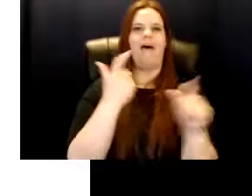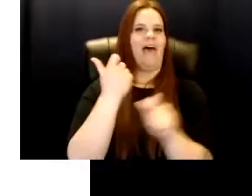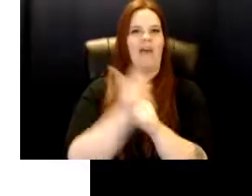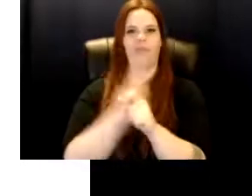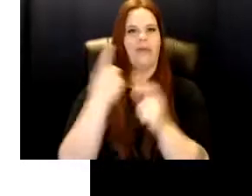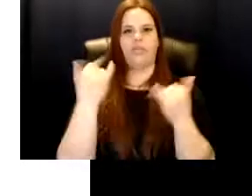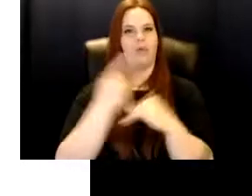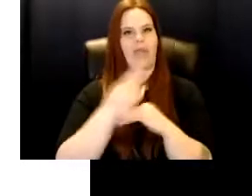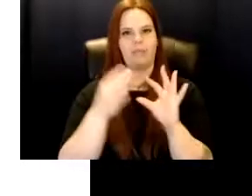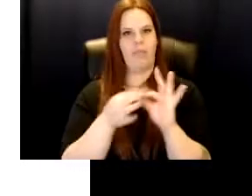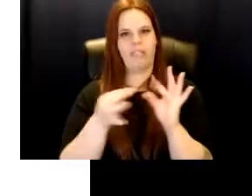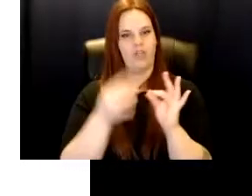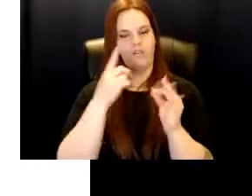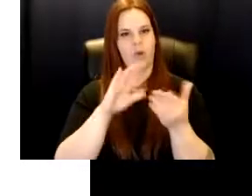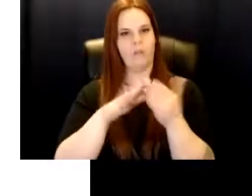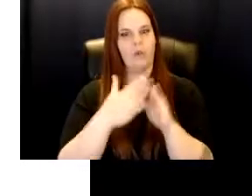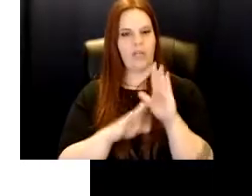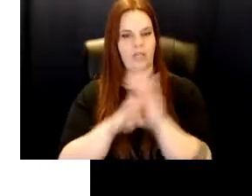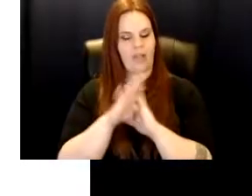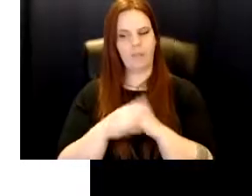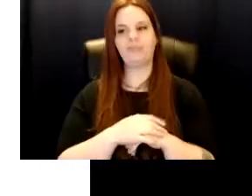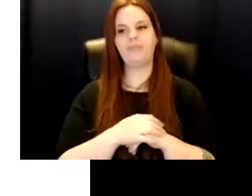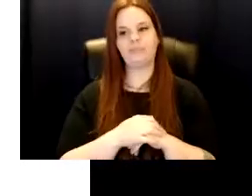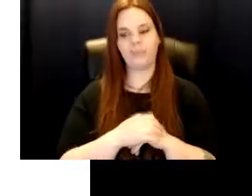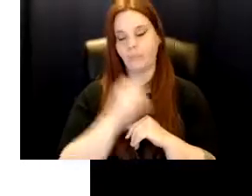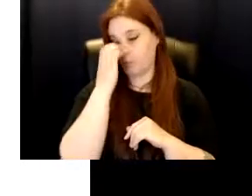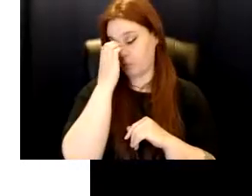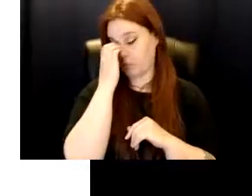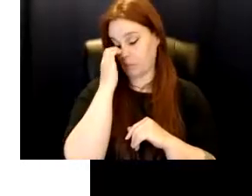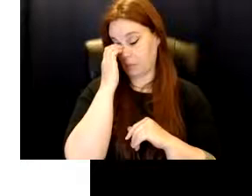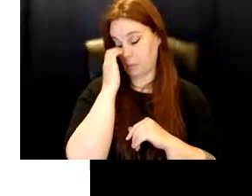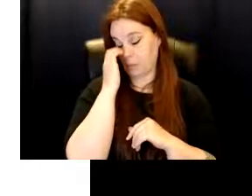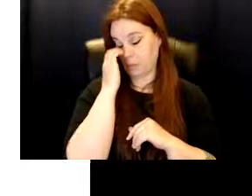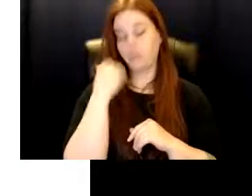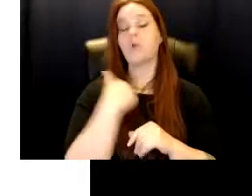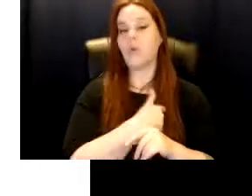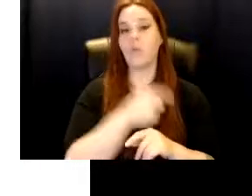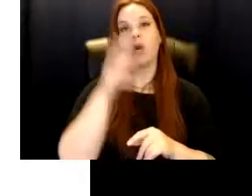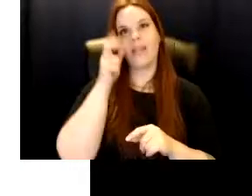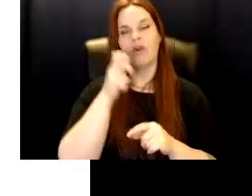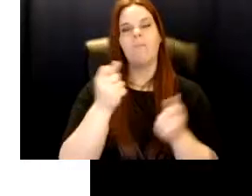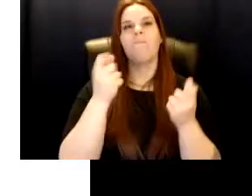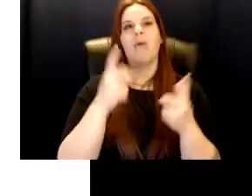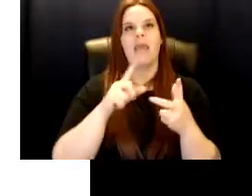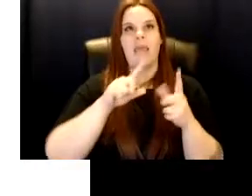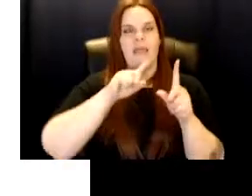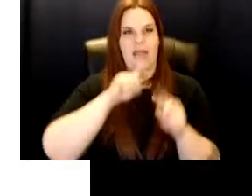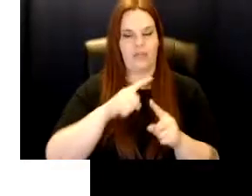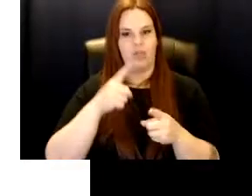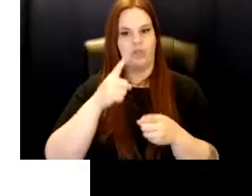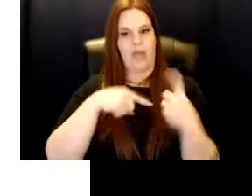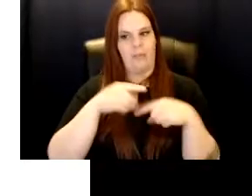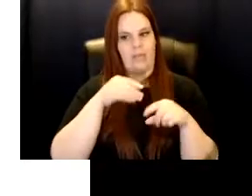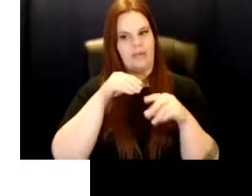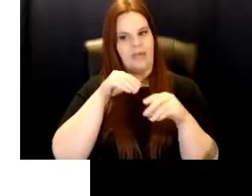community development. And so we were getting a lot of answers in the narratives themselves that indicate concern and